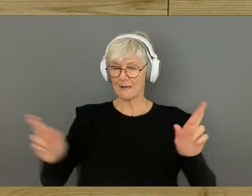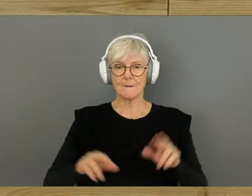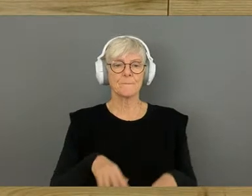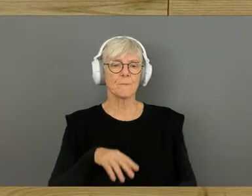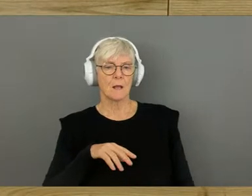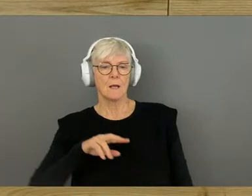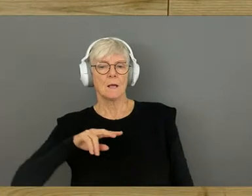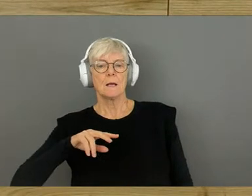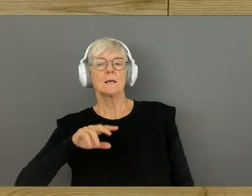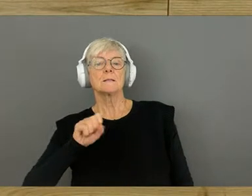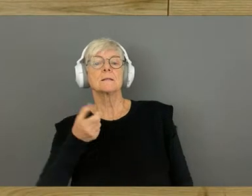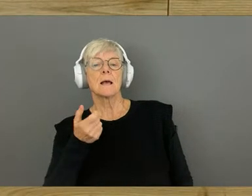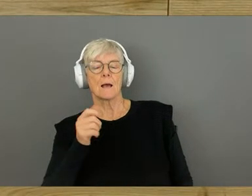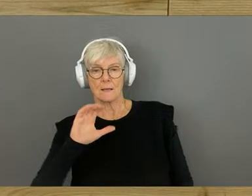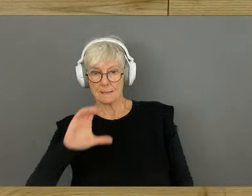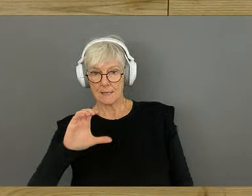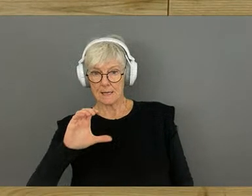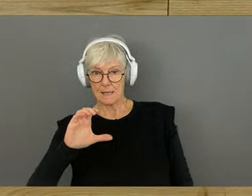CBC.